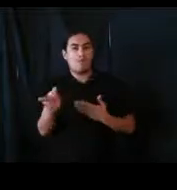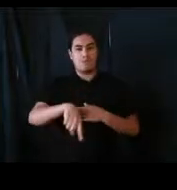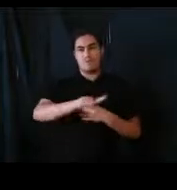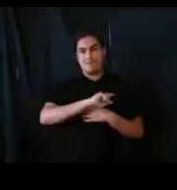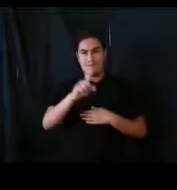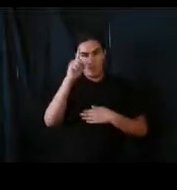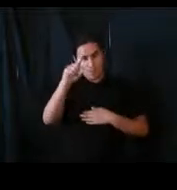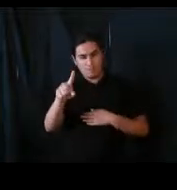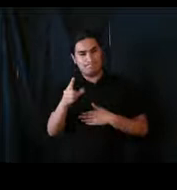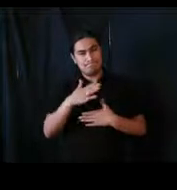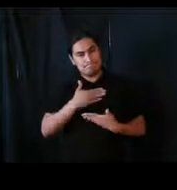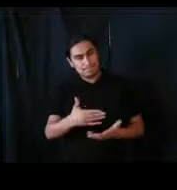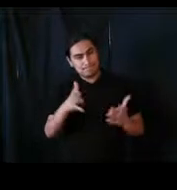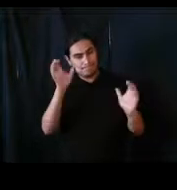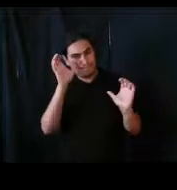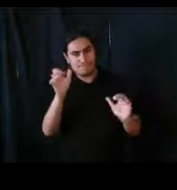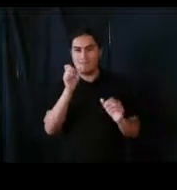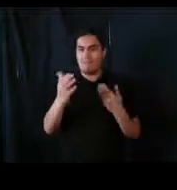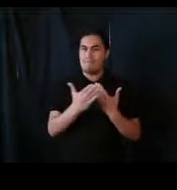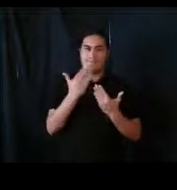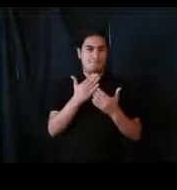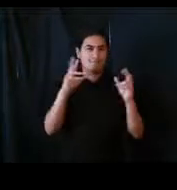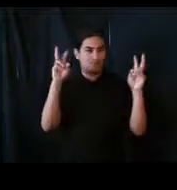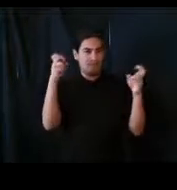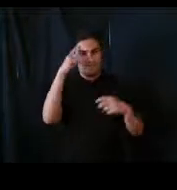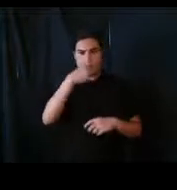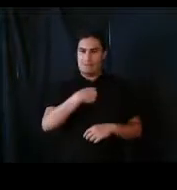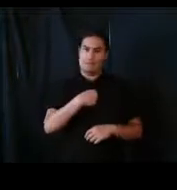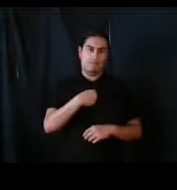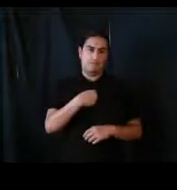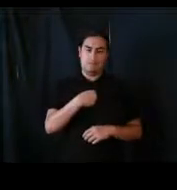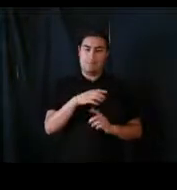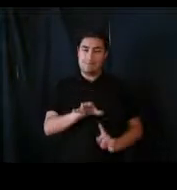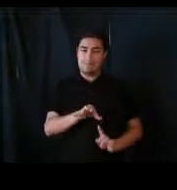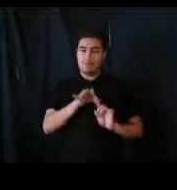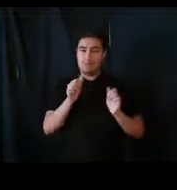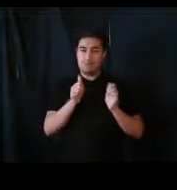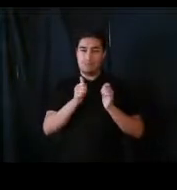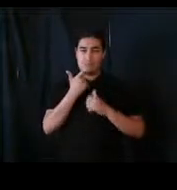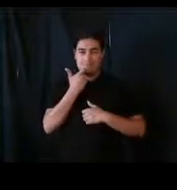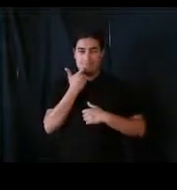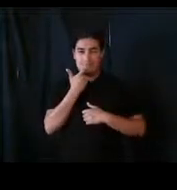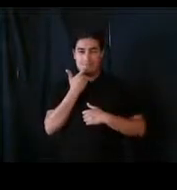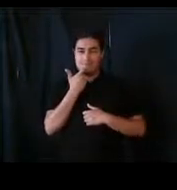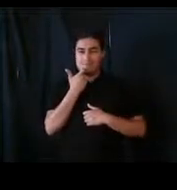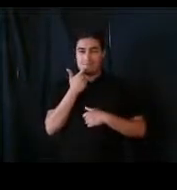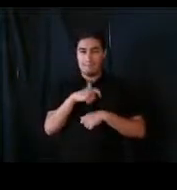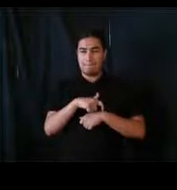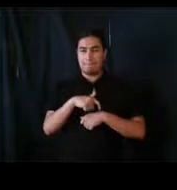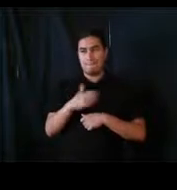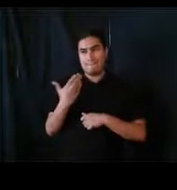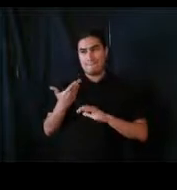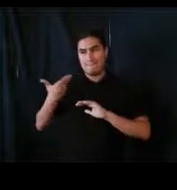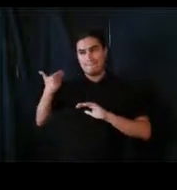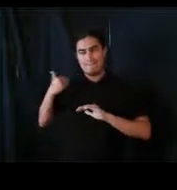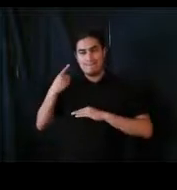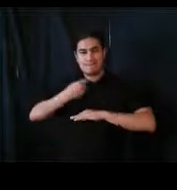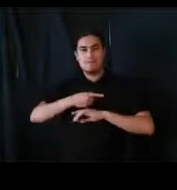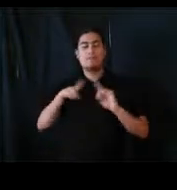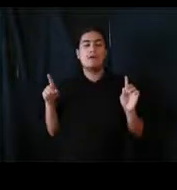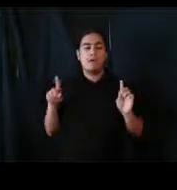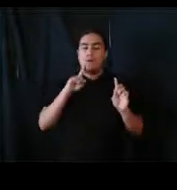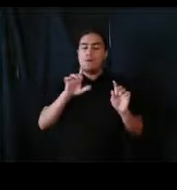um not a very easy subject for me especially these past couple days but i would just urge